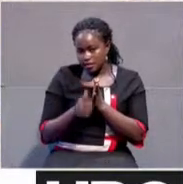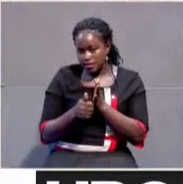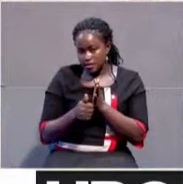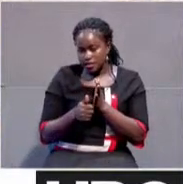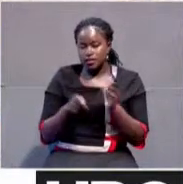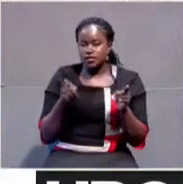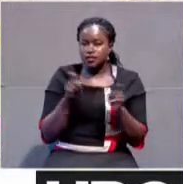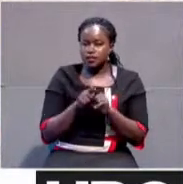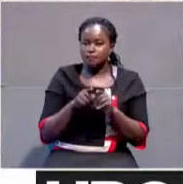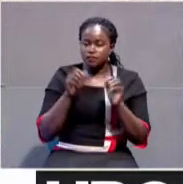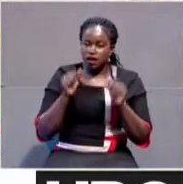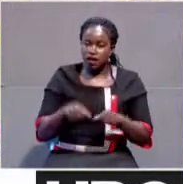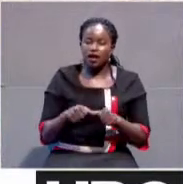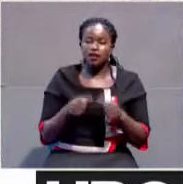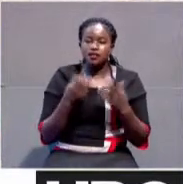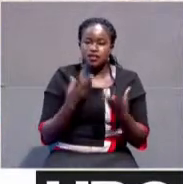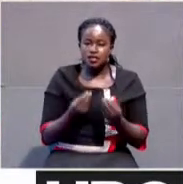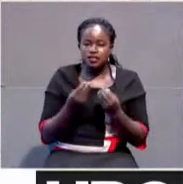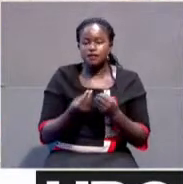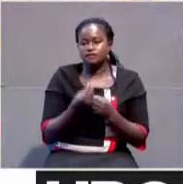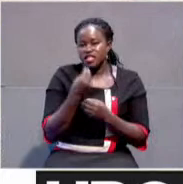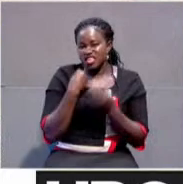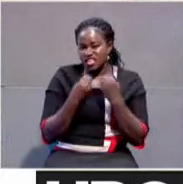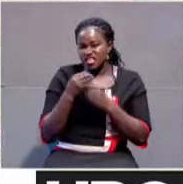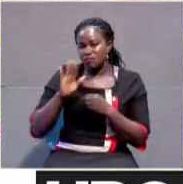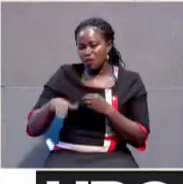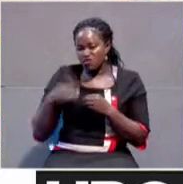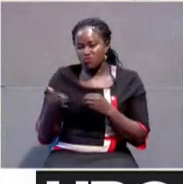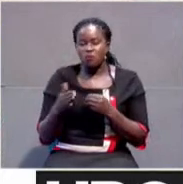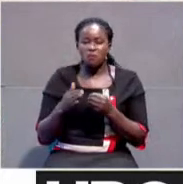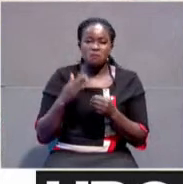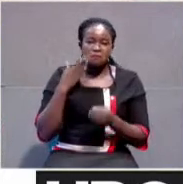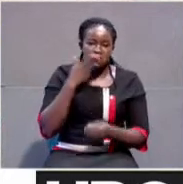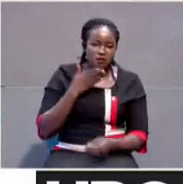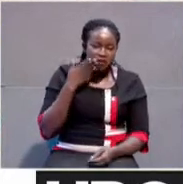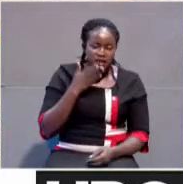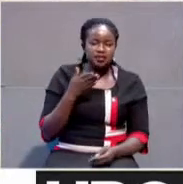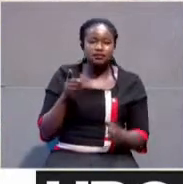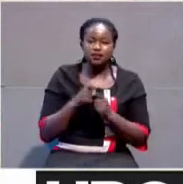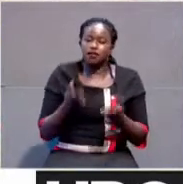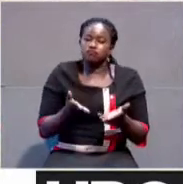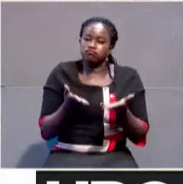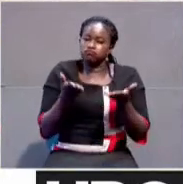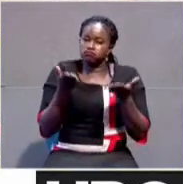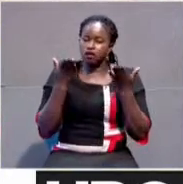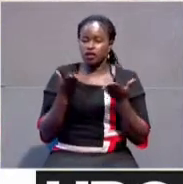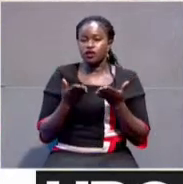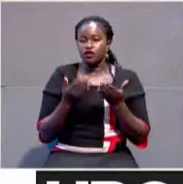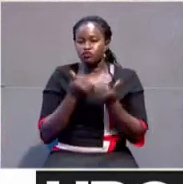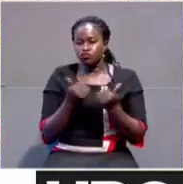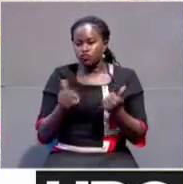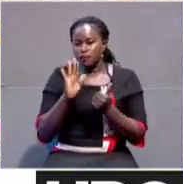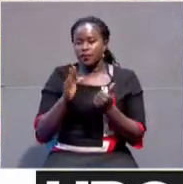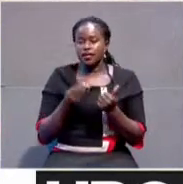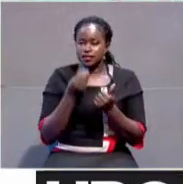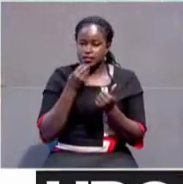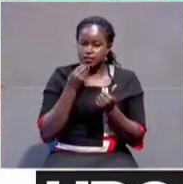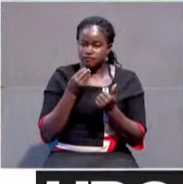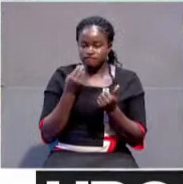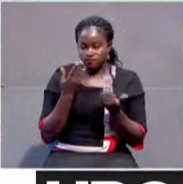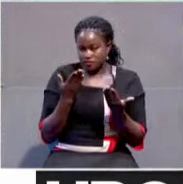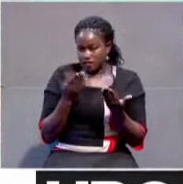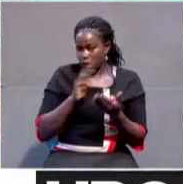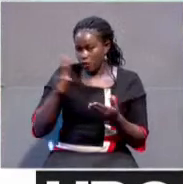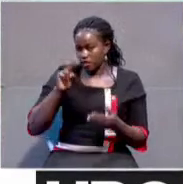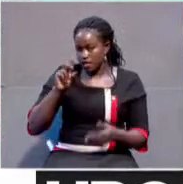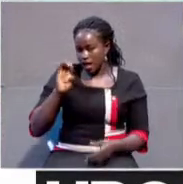can easily take posho or take porridge and improve the nutrition of the children in West Nile.